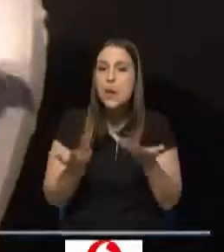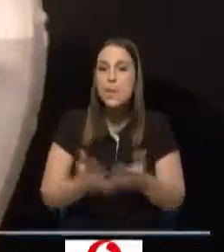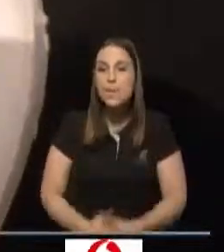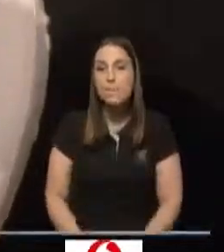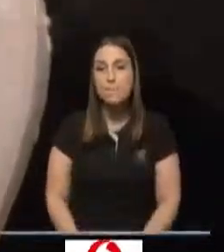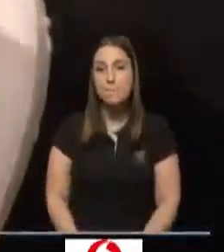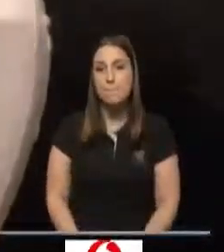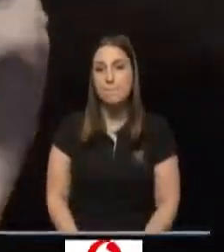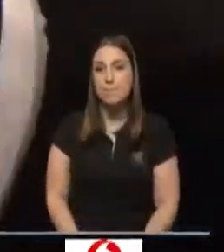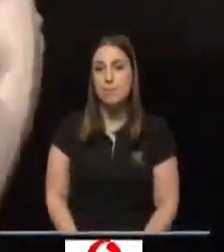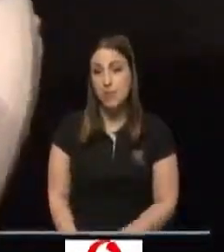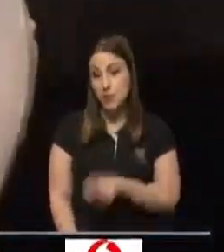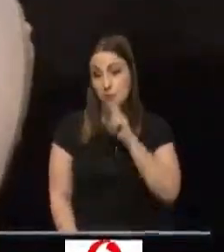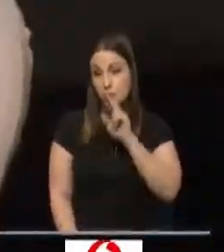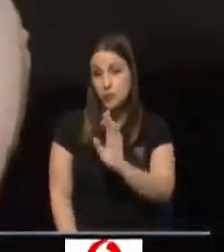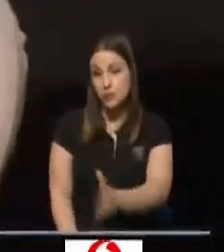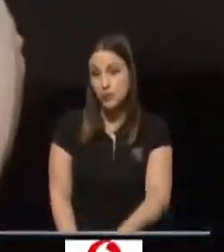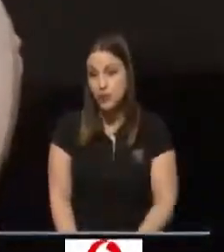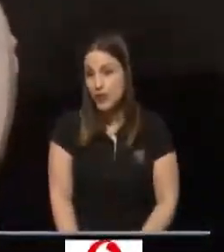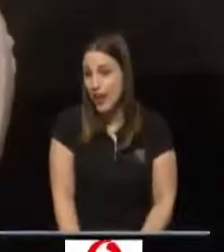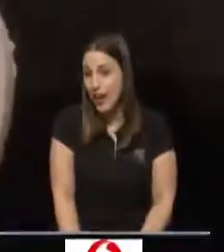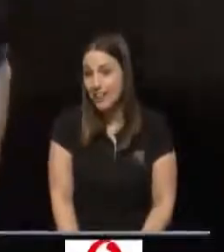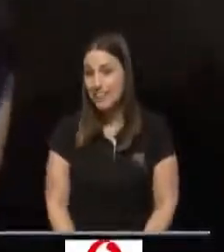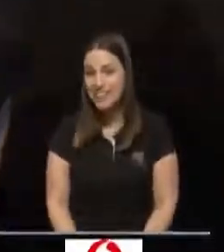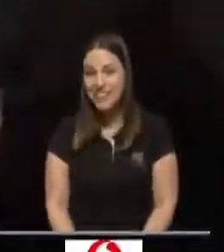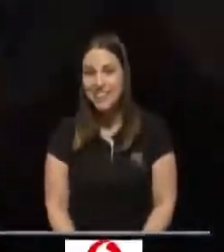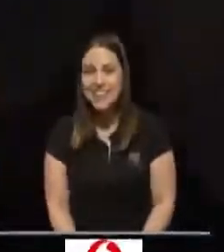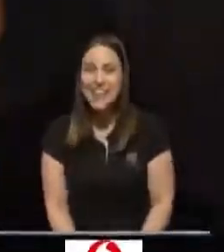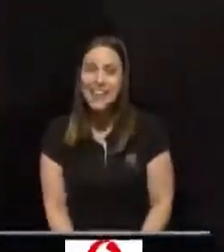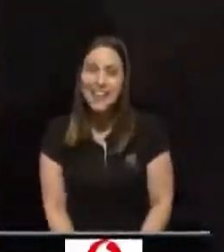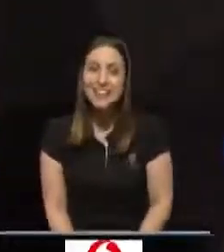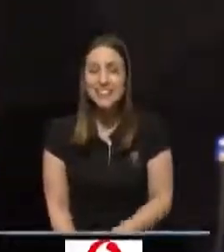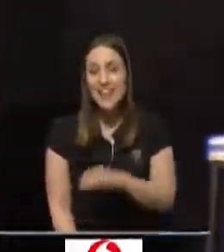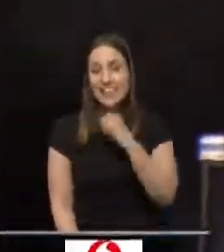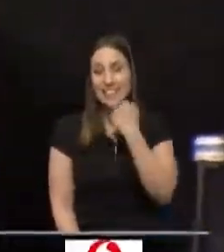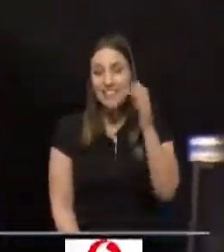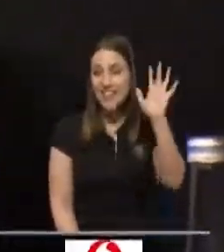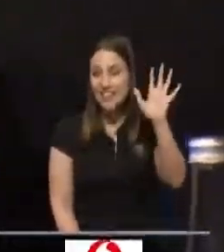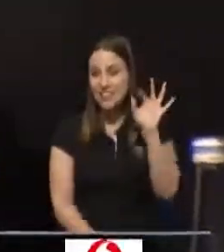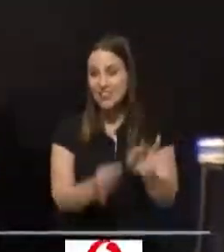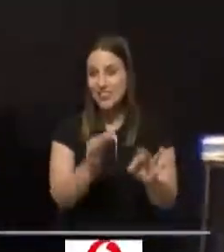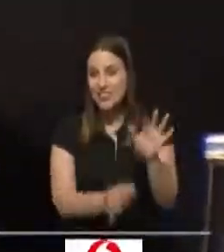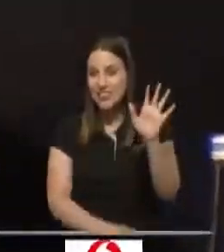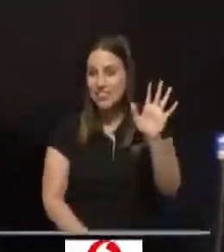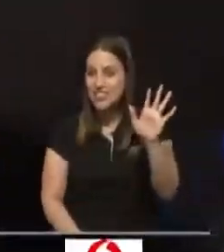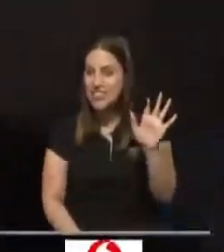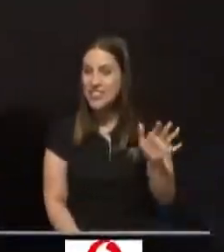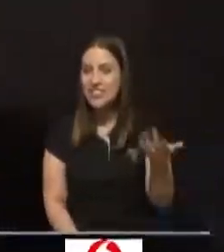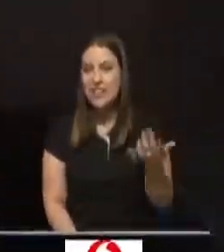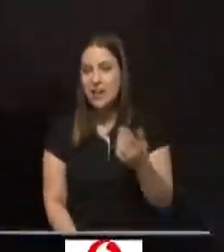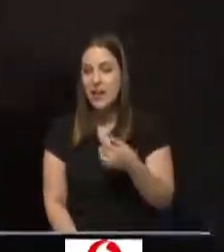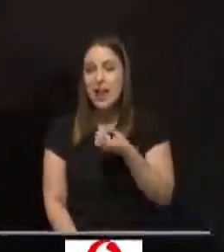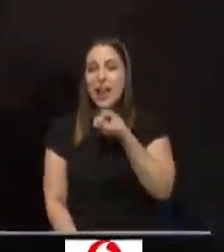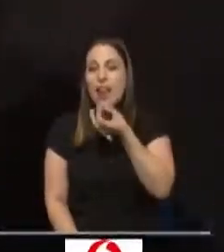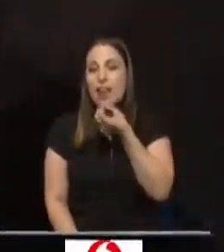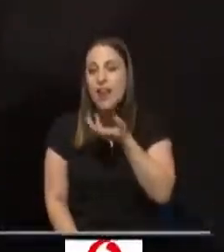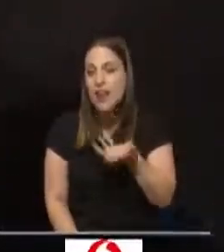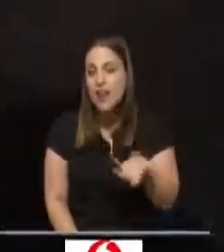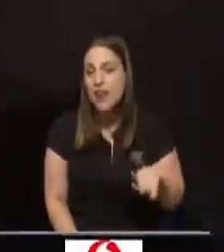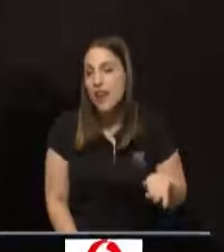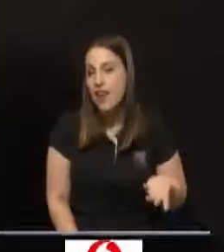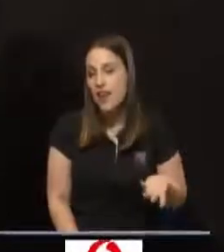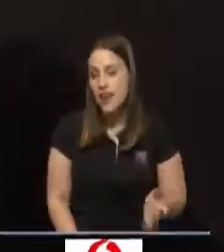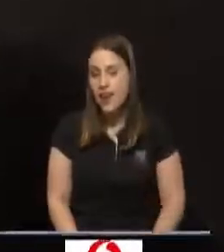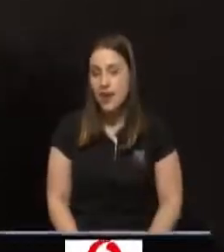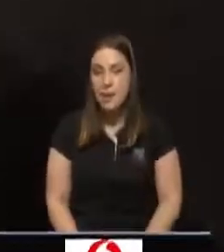So what information do you have about what happened? Let's see. You asked the question and gave us the answer. It is a secret,